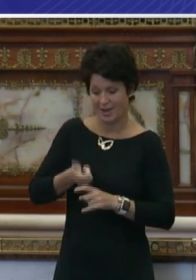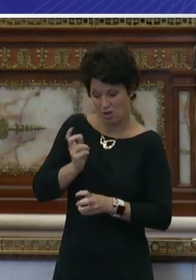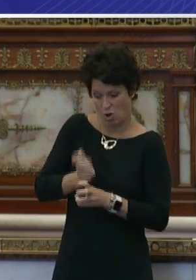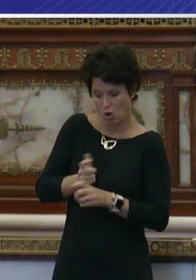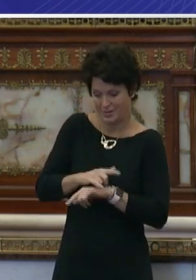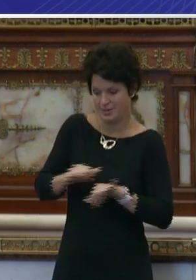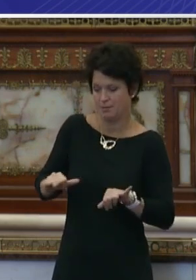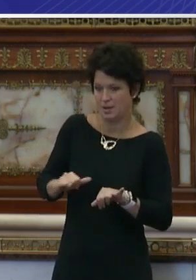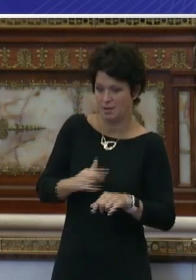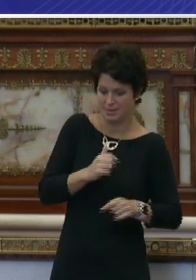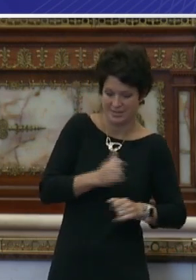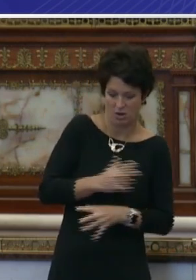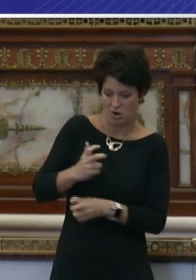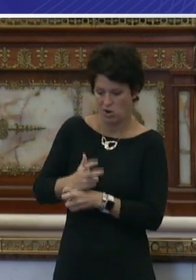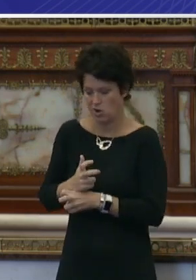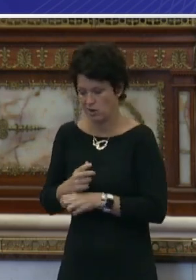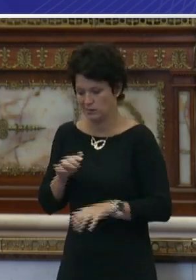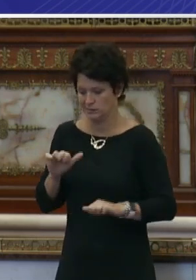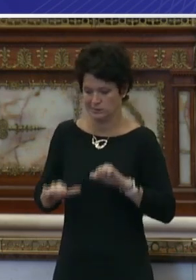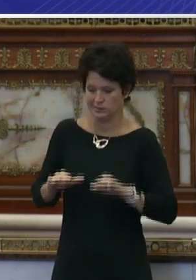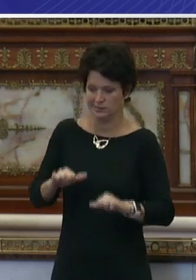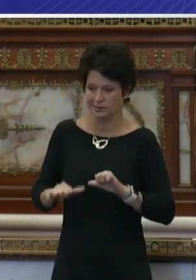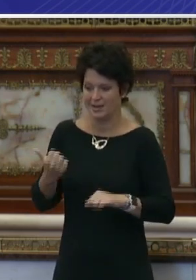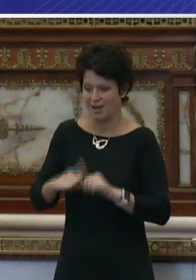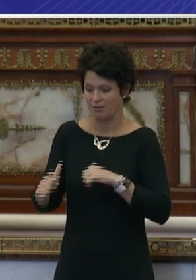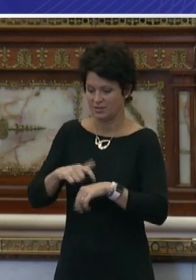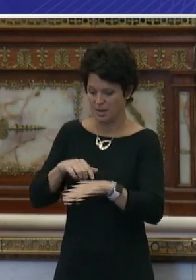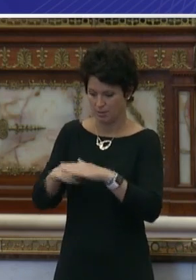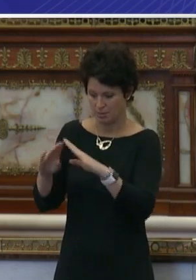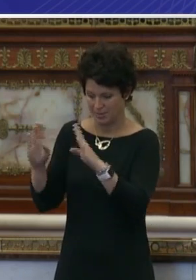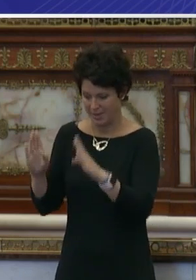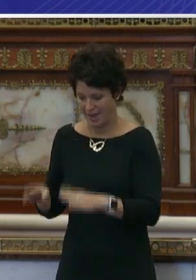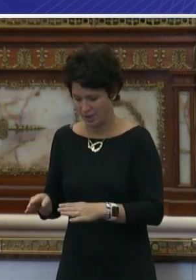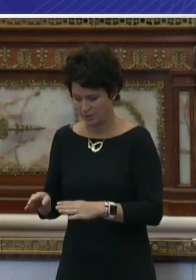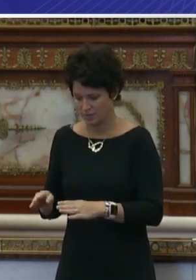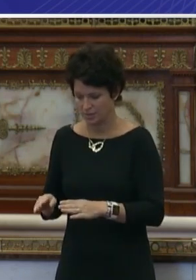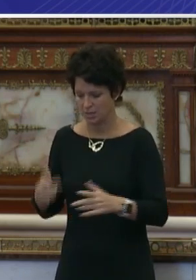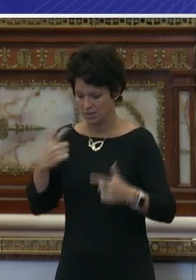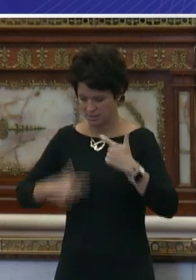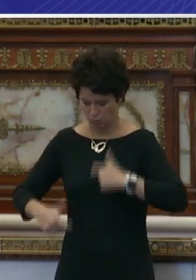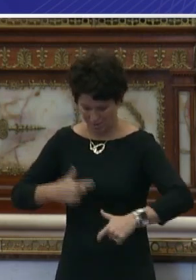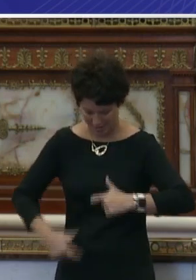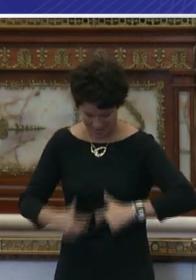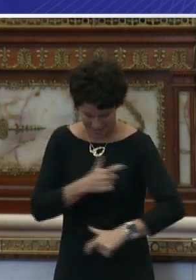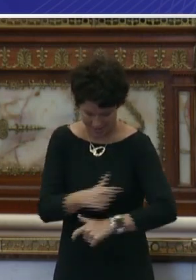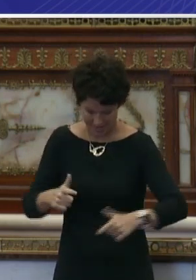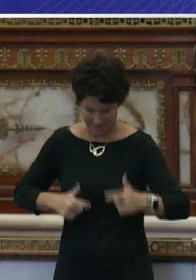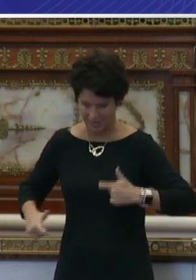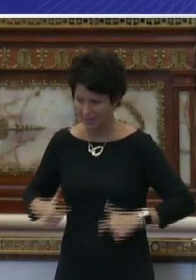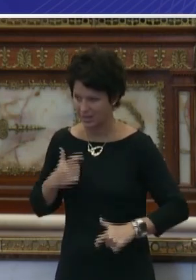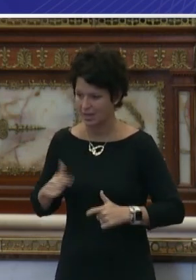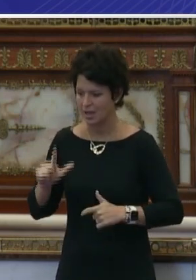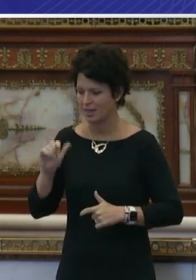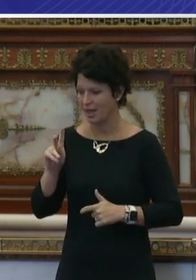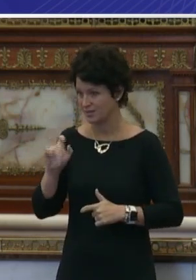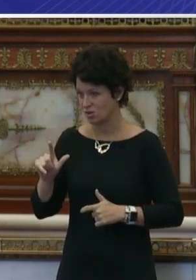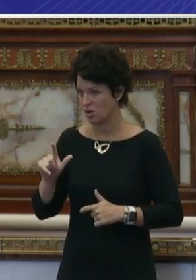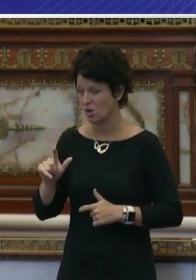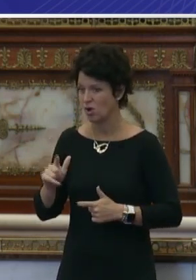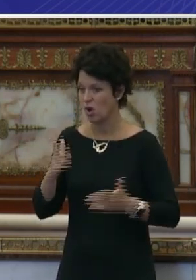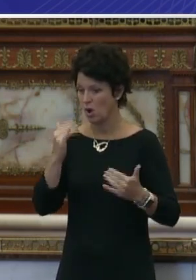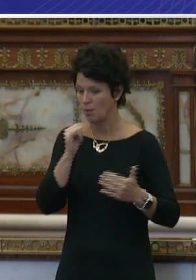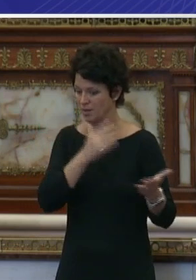the same time. I'm sure. Can you imagine every time you come in the house, you have to spray yourself down with Lysol, hoping and praying that you're